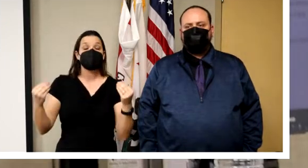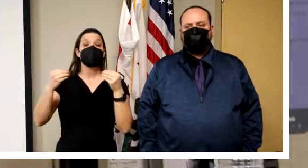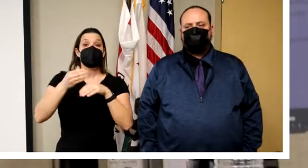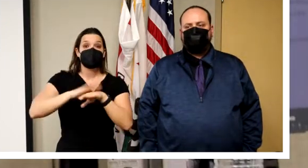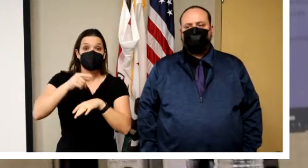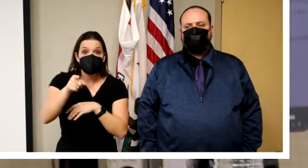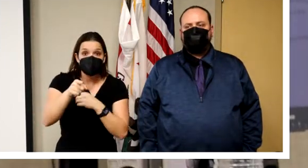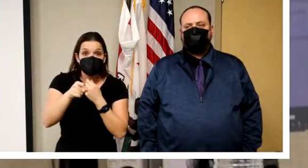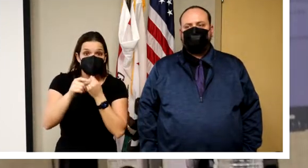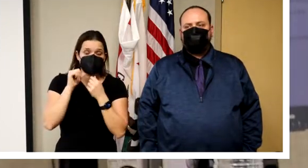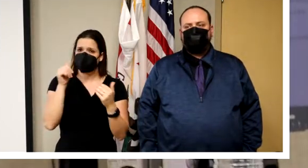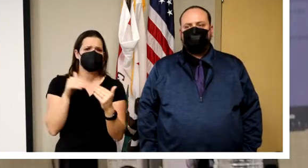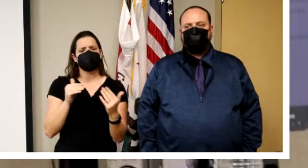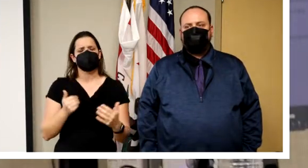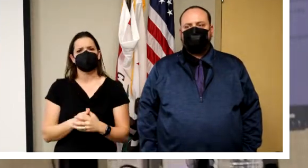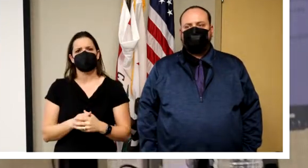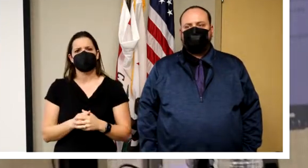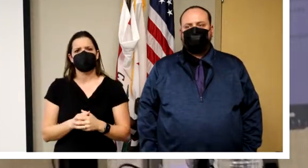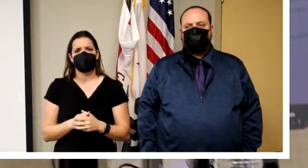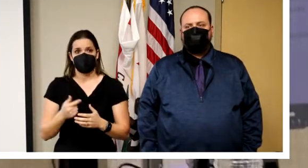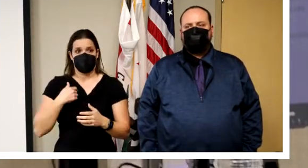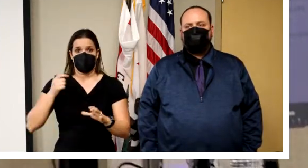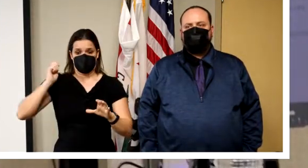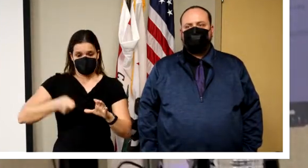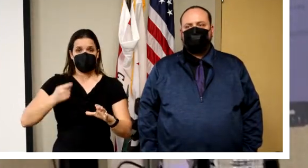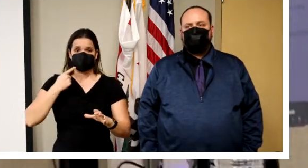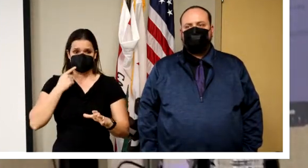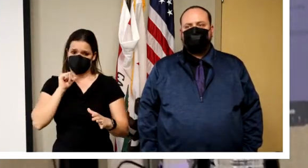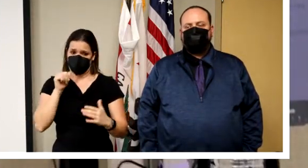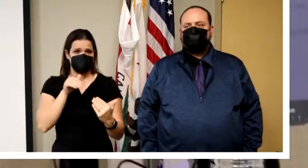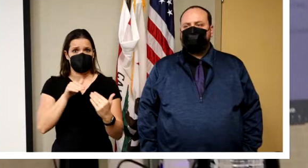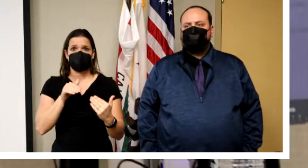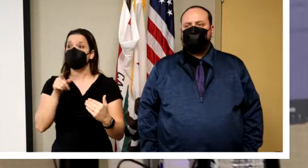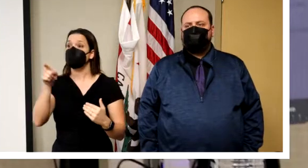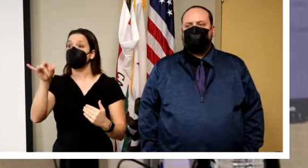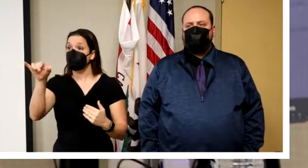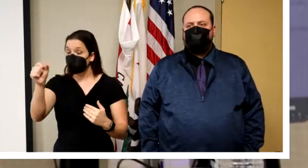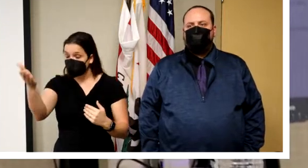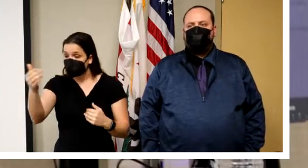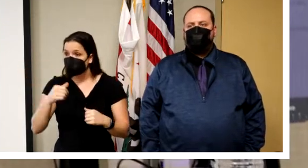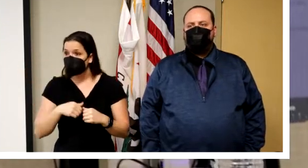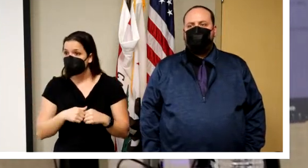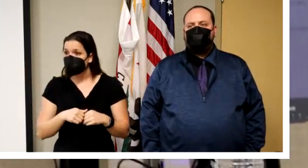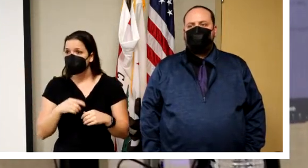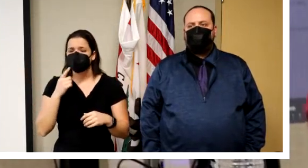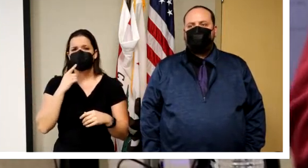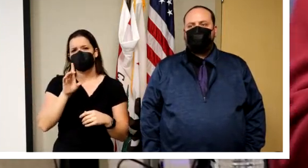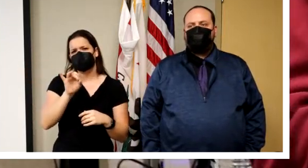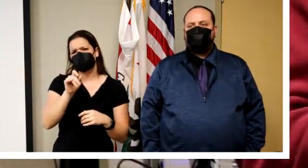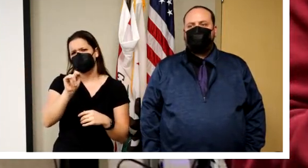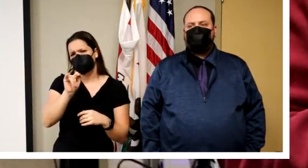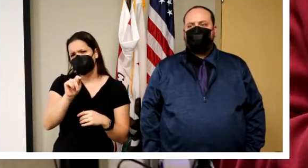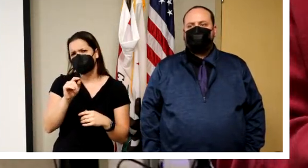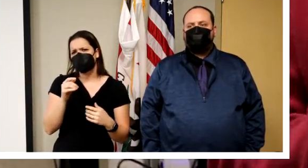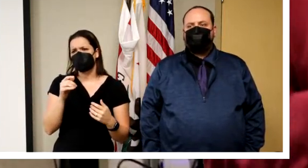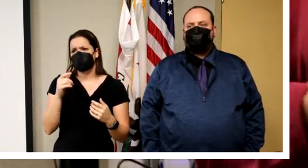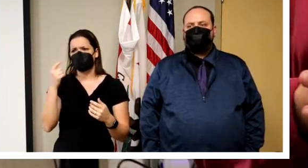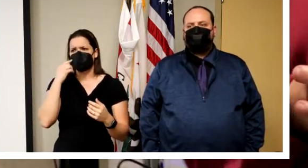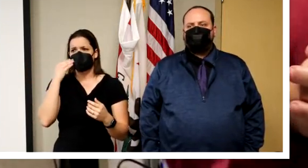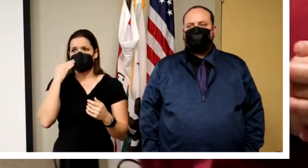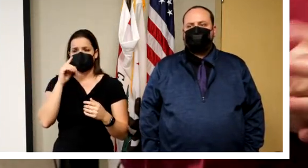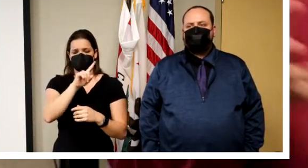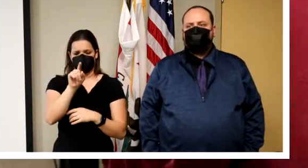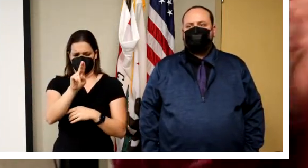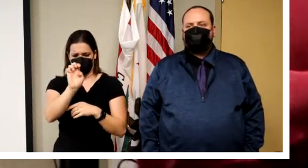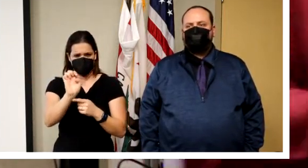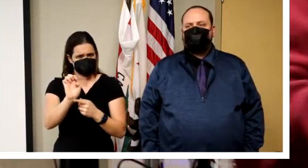that's unfair. And our Supreme Court has ruled that to be unfair. Yes, sir? So when you're saying districts, so we've known them to be